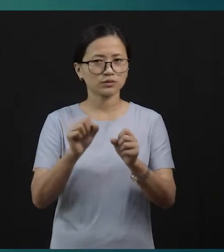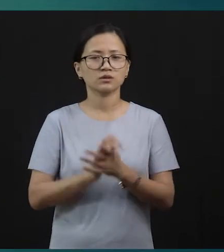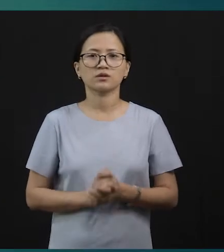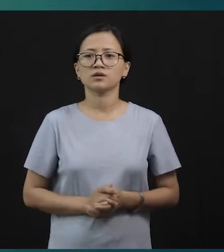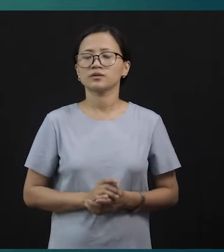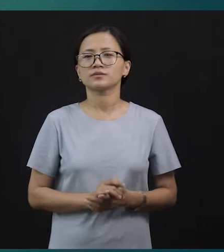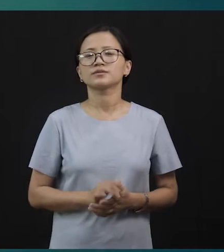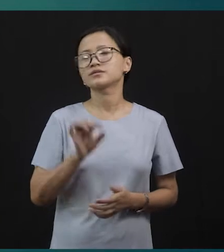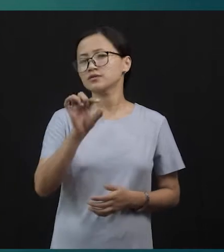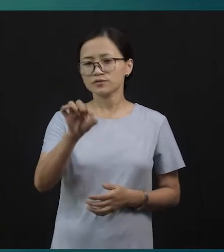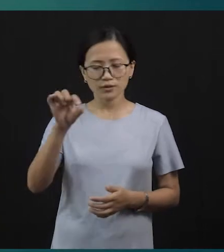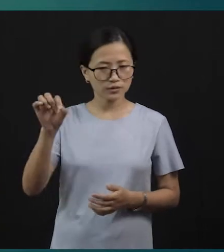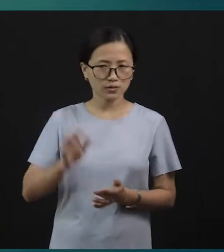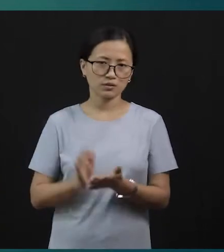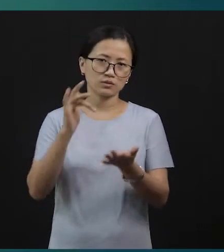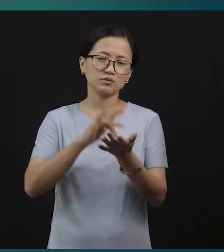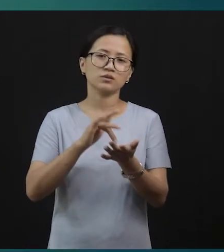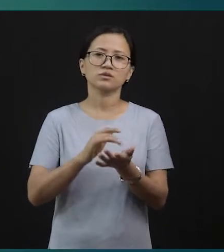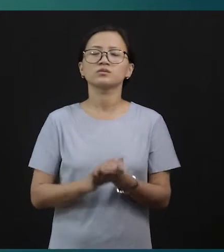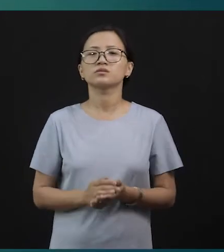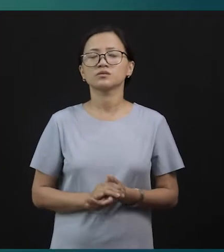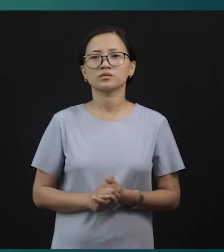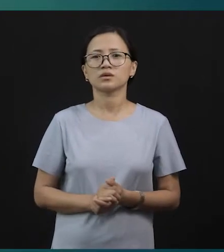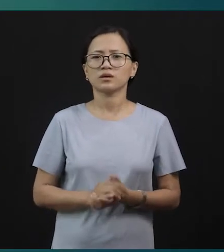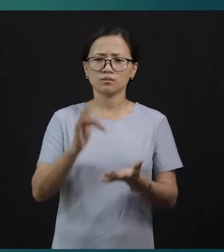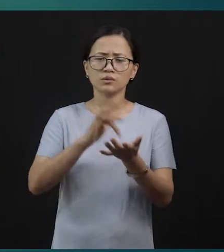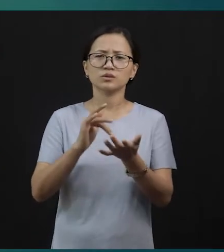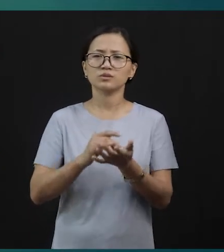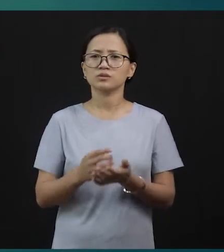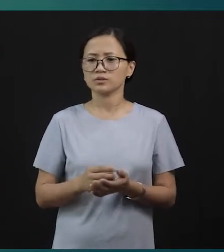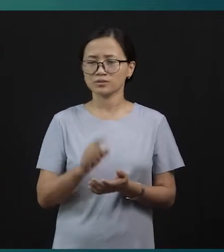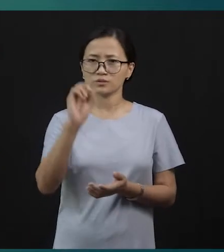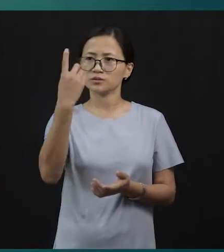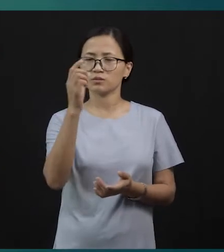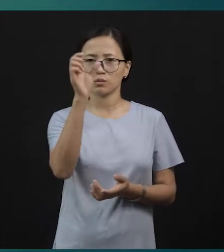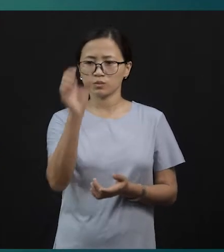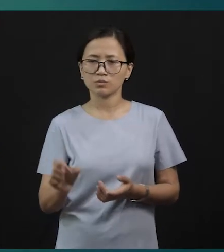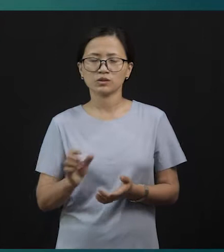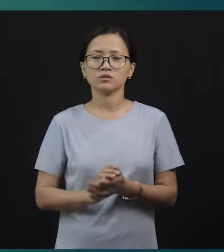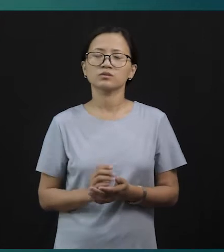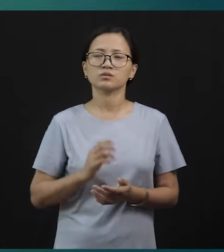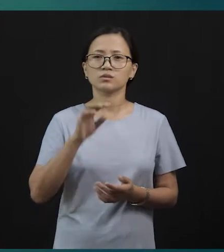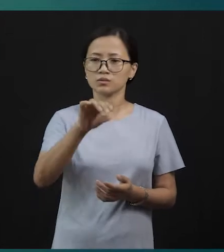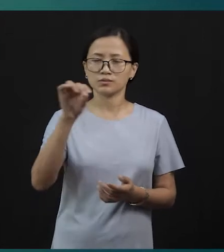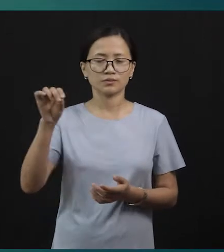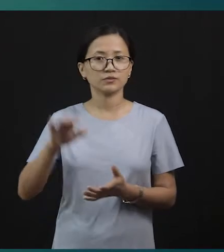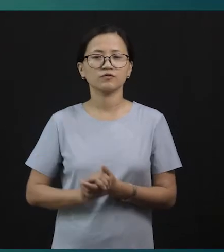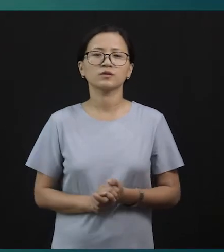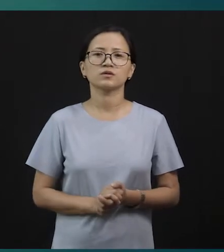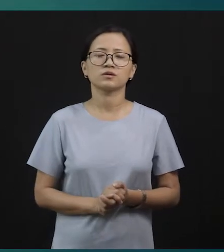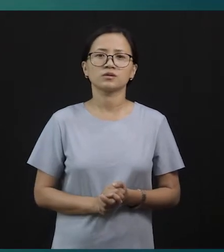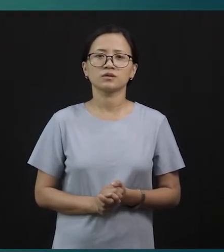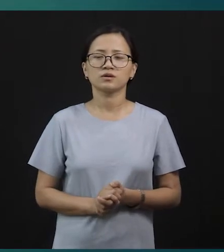new place is called discovered. A place where someone had never been to, but if you are the first person to go and find that,